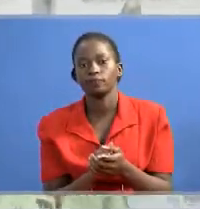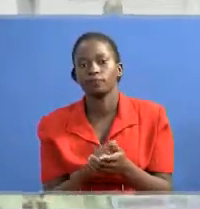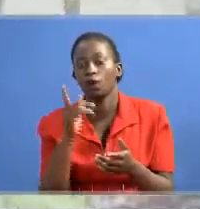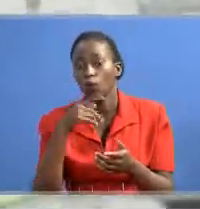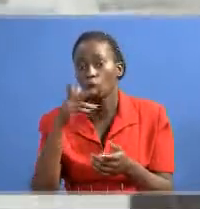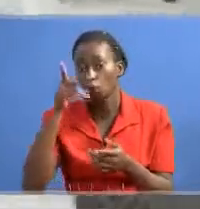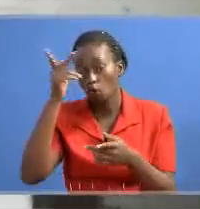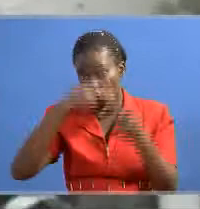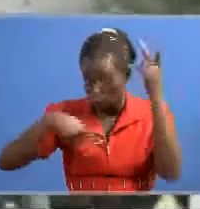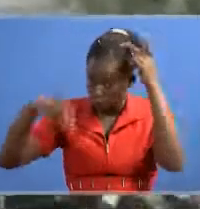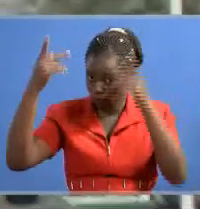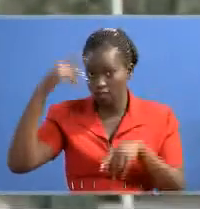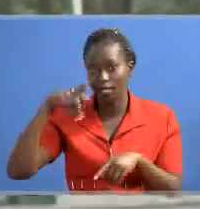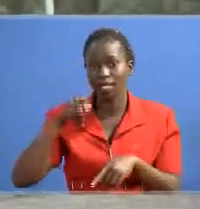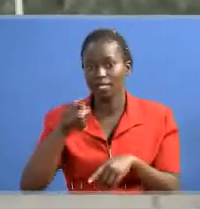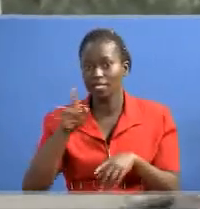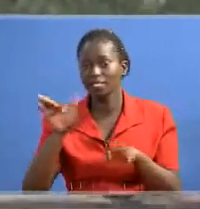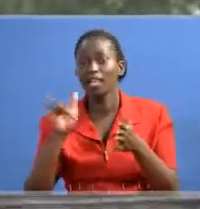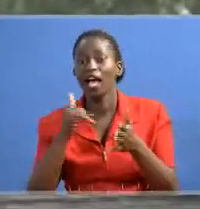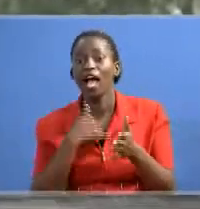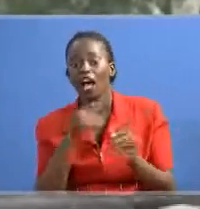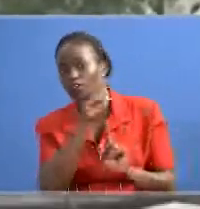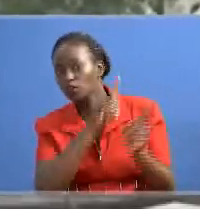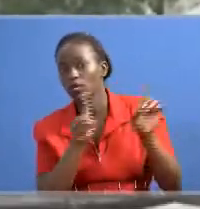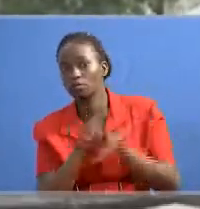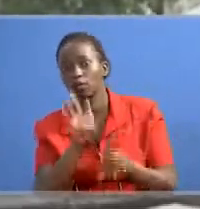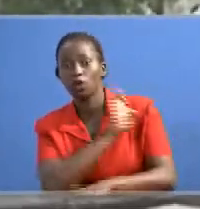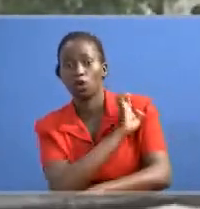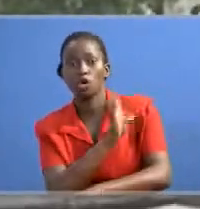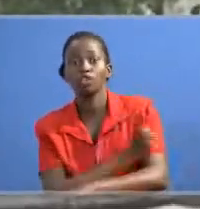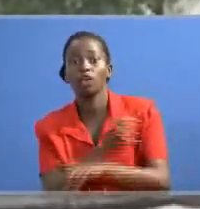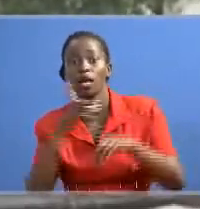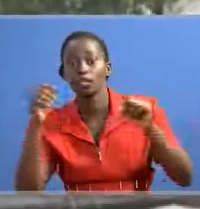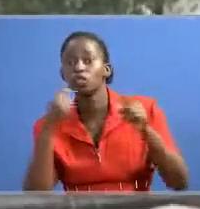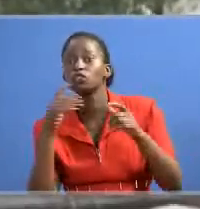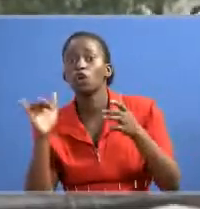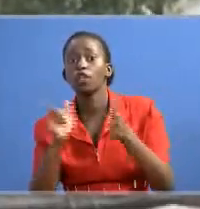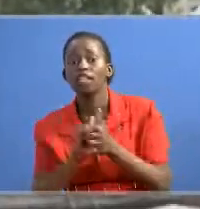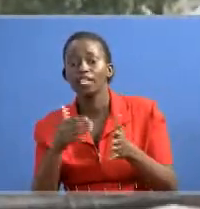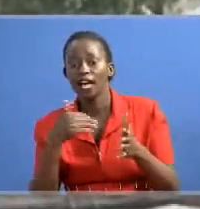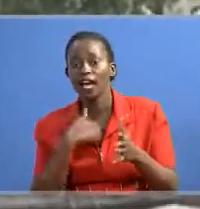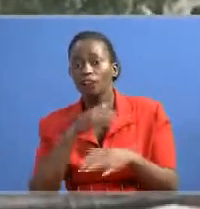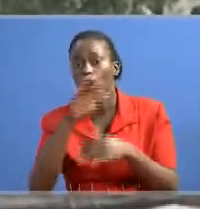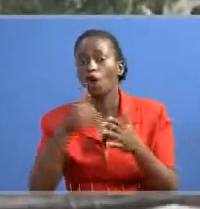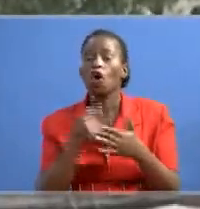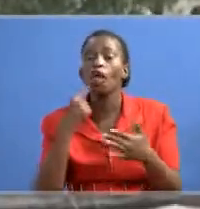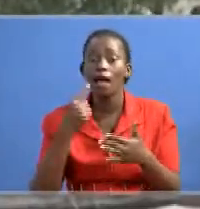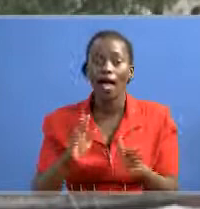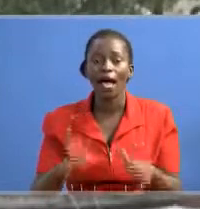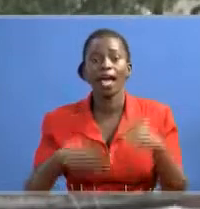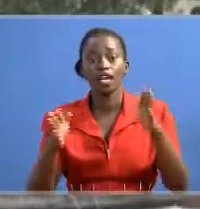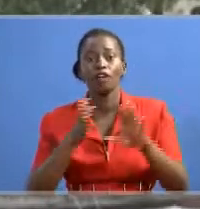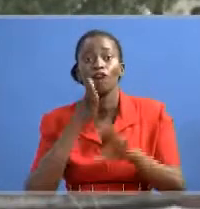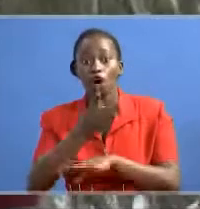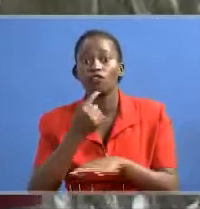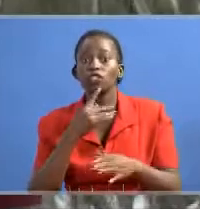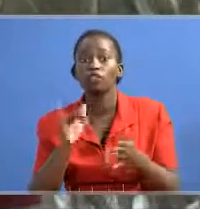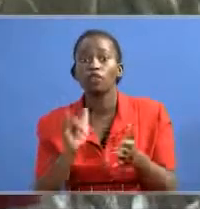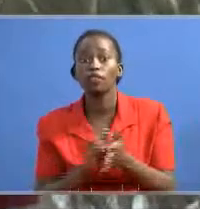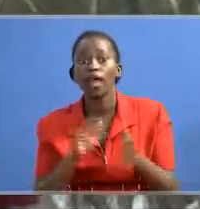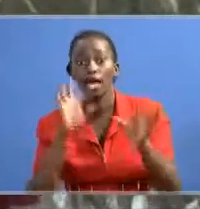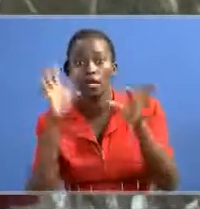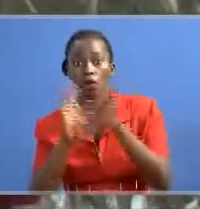Professor Gisharu will also be touring energy centers at the coast that were recently handed over to the corporation following